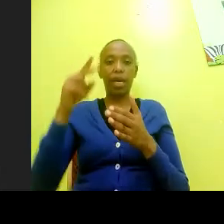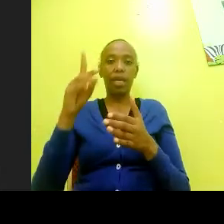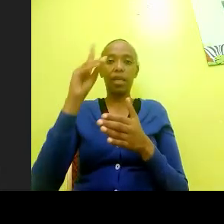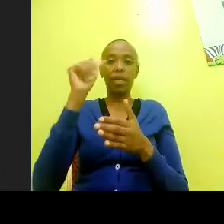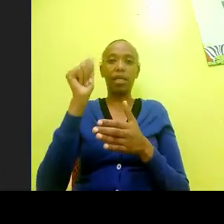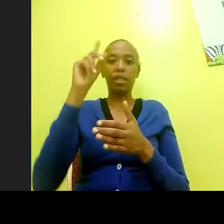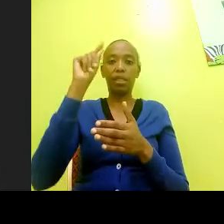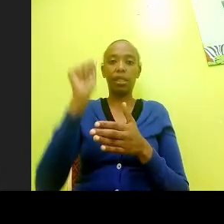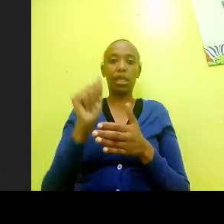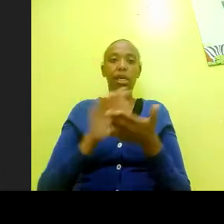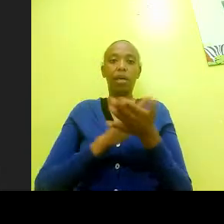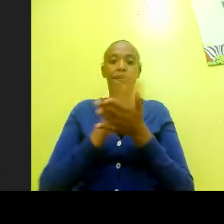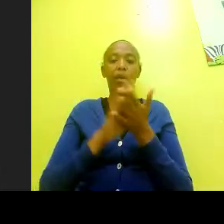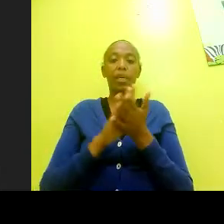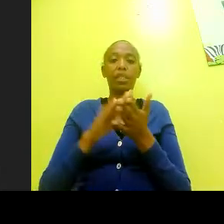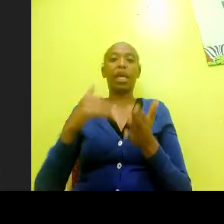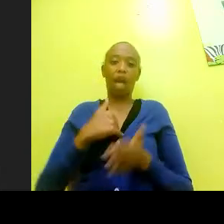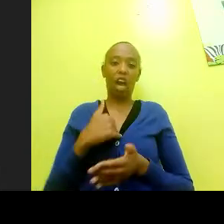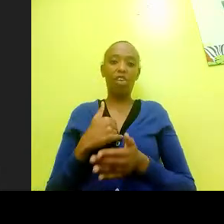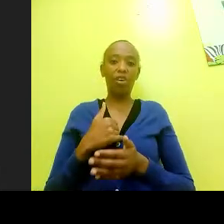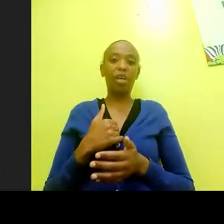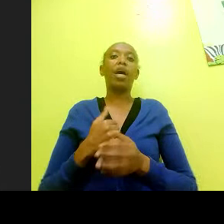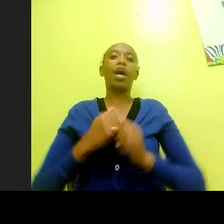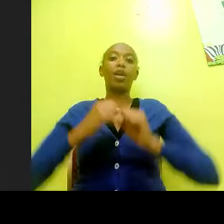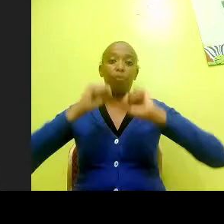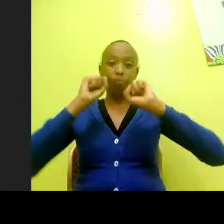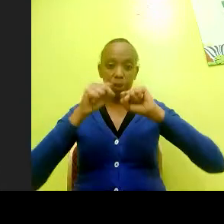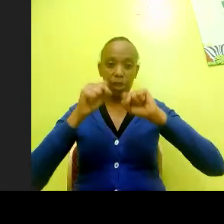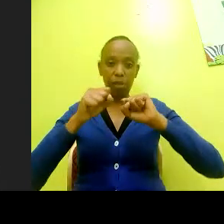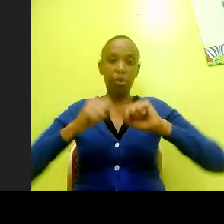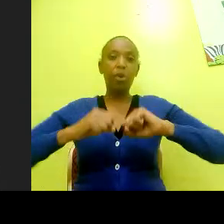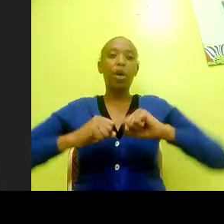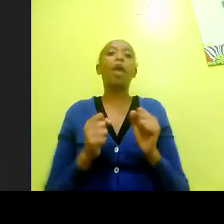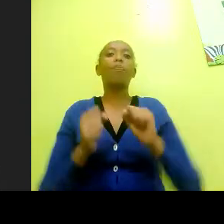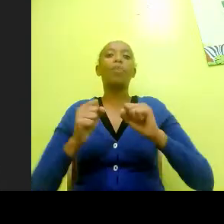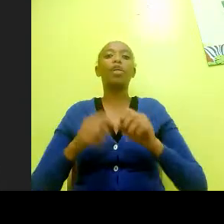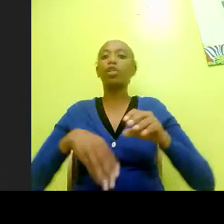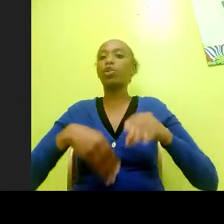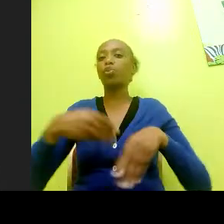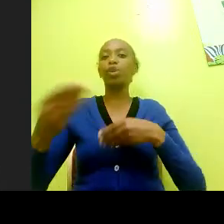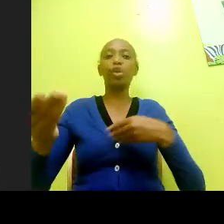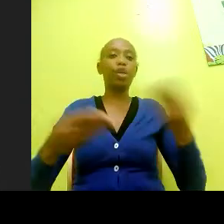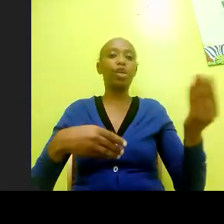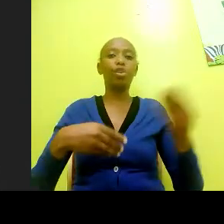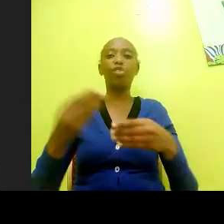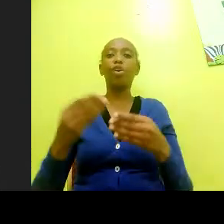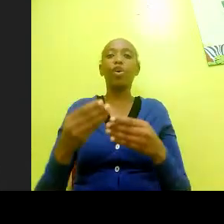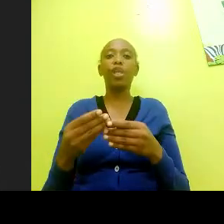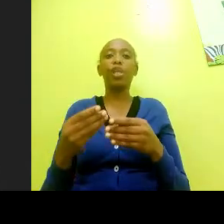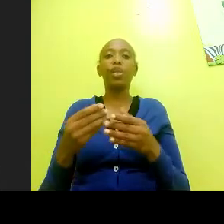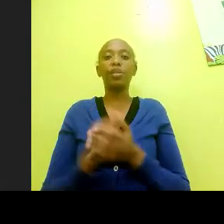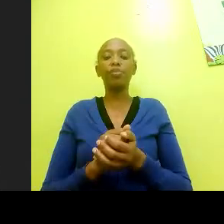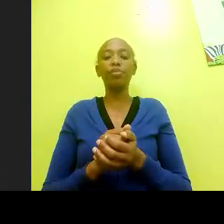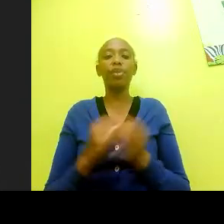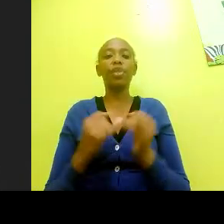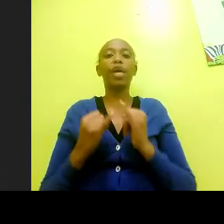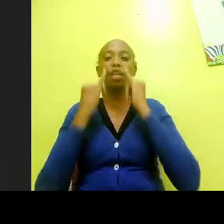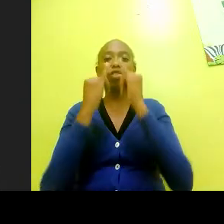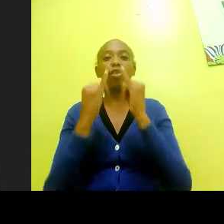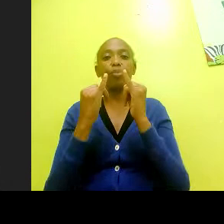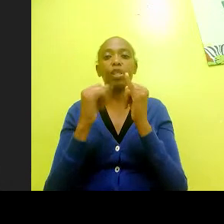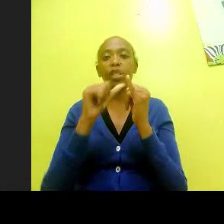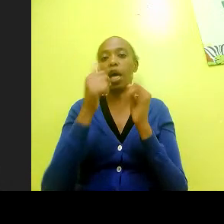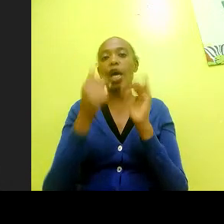in my possession, and I'm happy to discuss with you its contents. Another